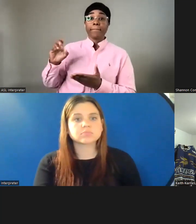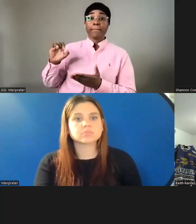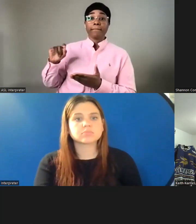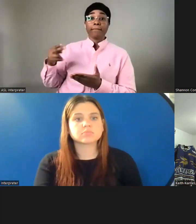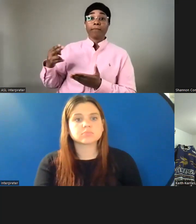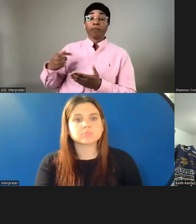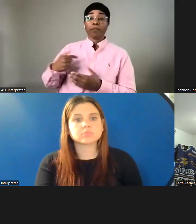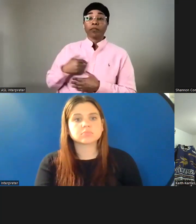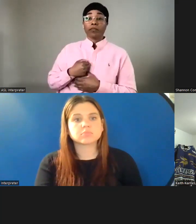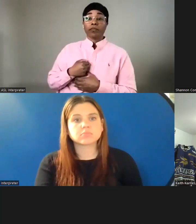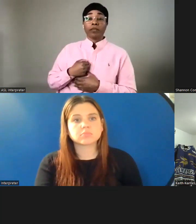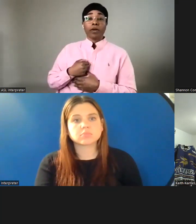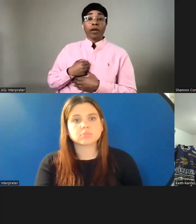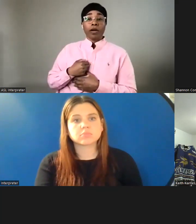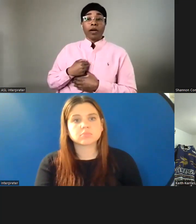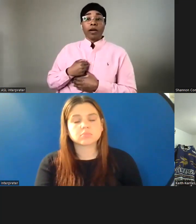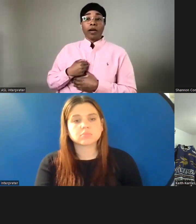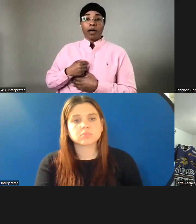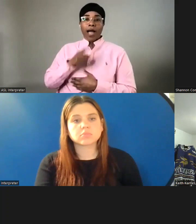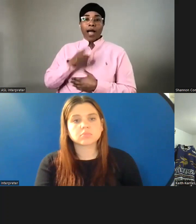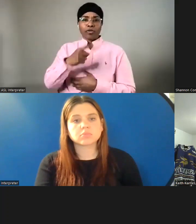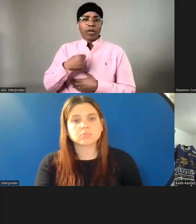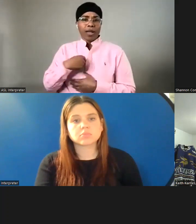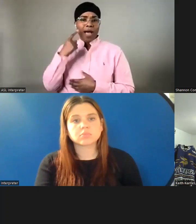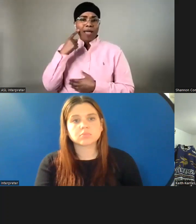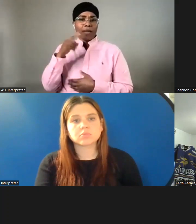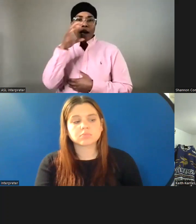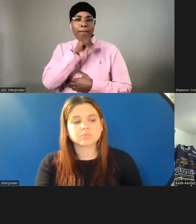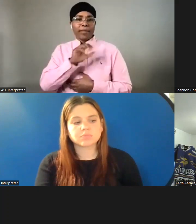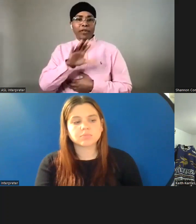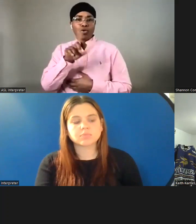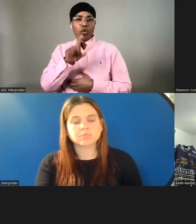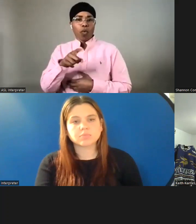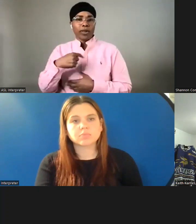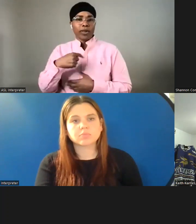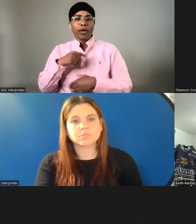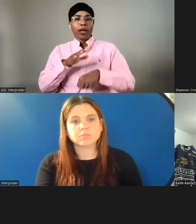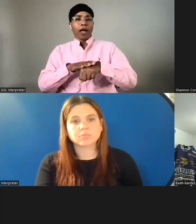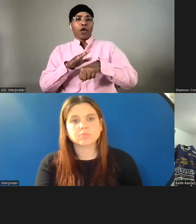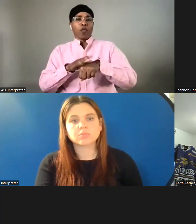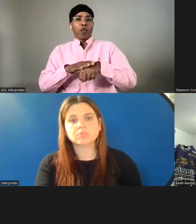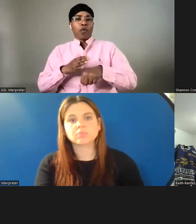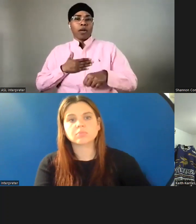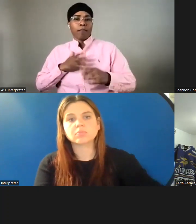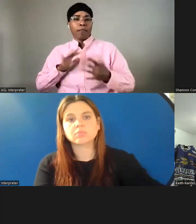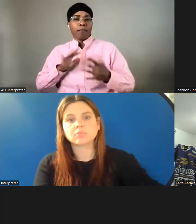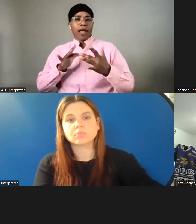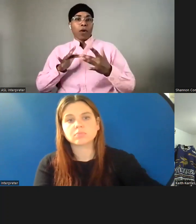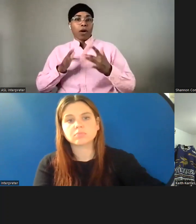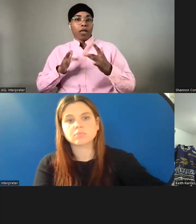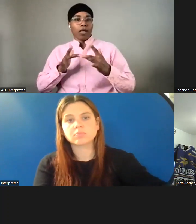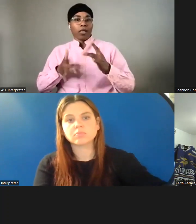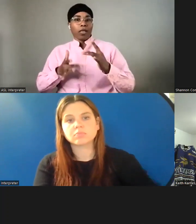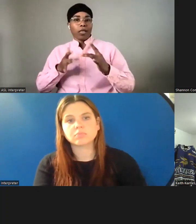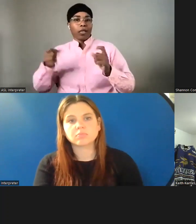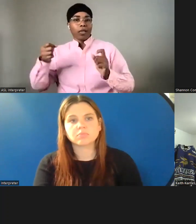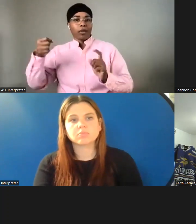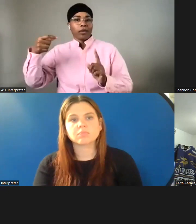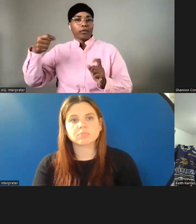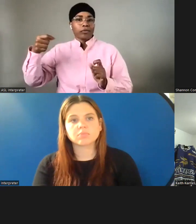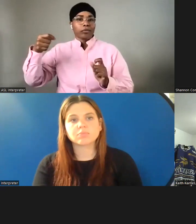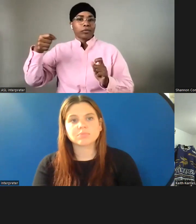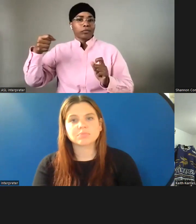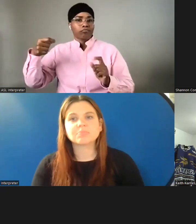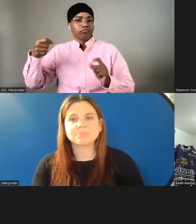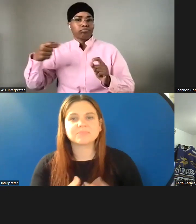Actually, I was going to say, I missed your question, Stephen. I just got a warning. My network is unstable. Okay.